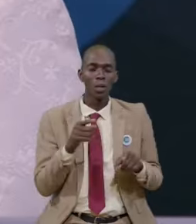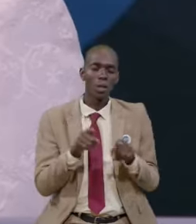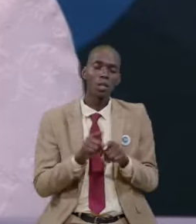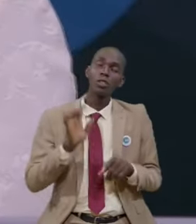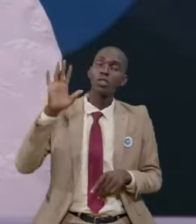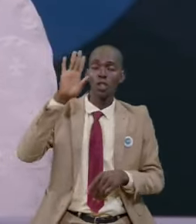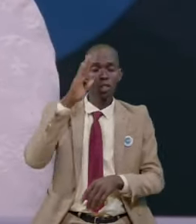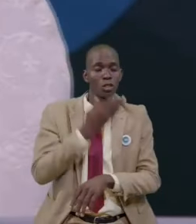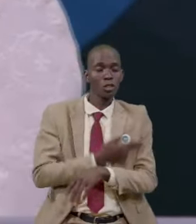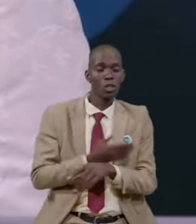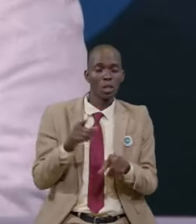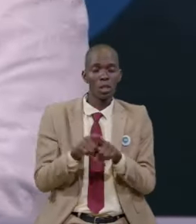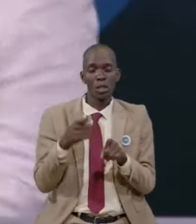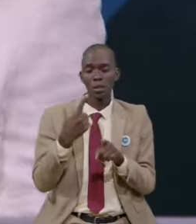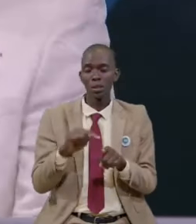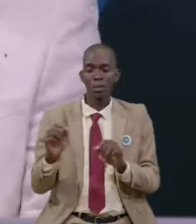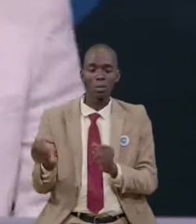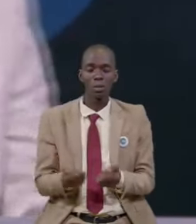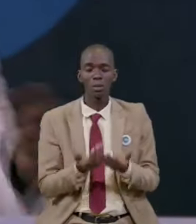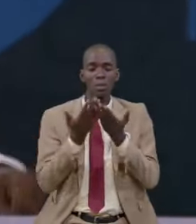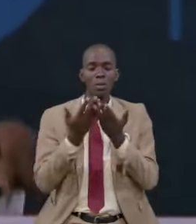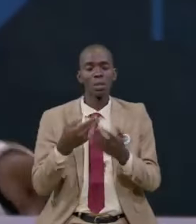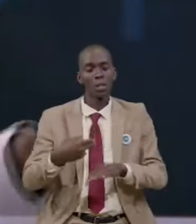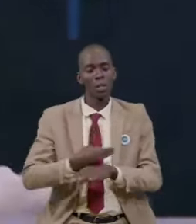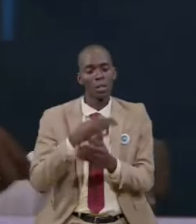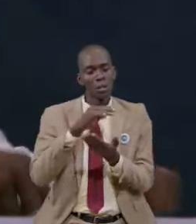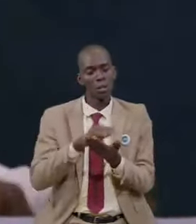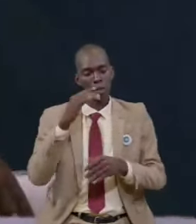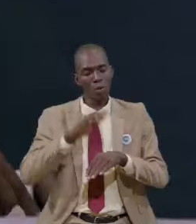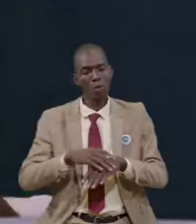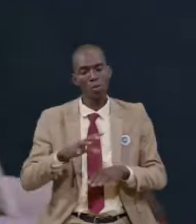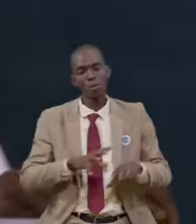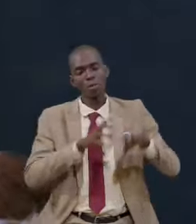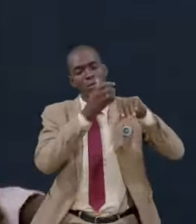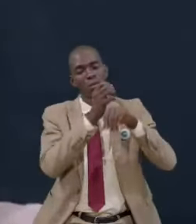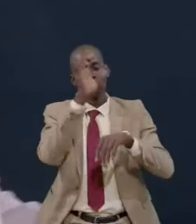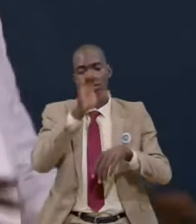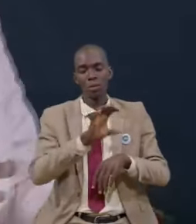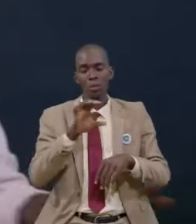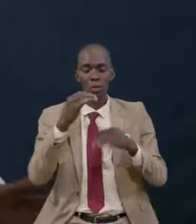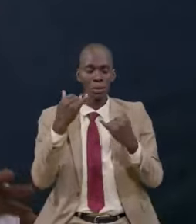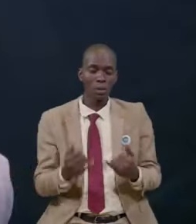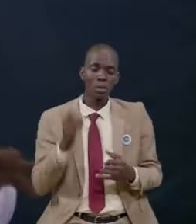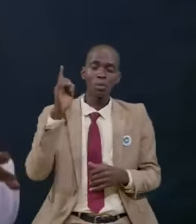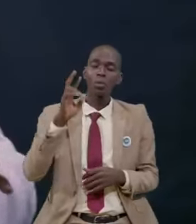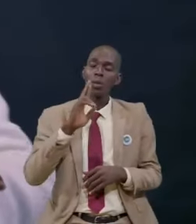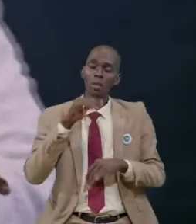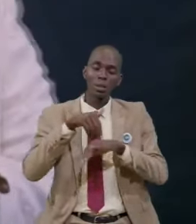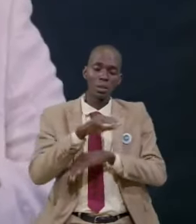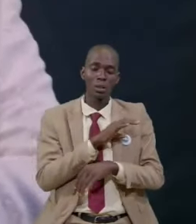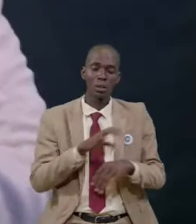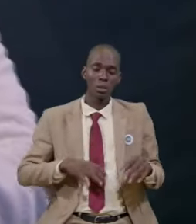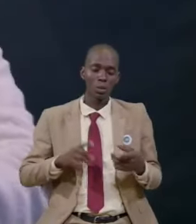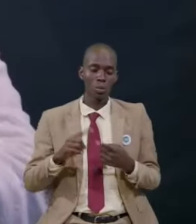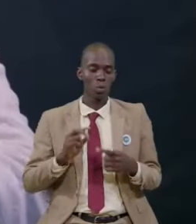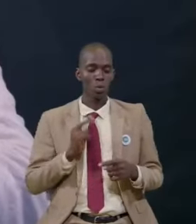on the cross of Calvary. And now you are sending him to us tonight to touch every life,